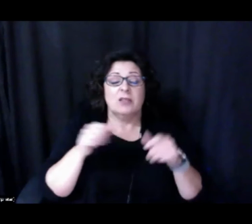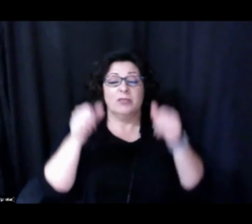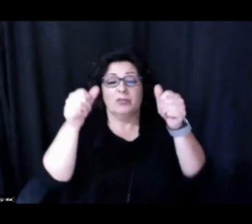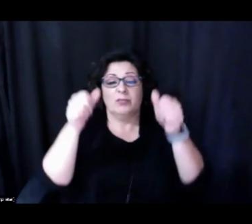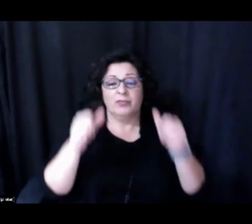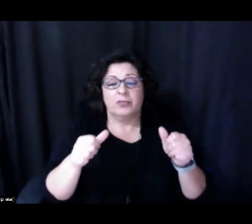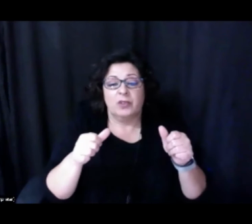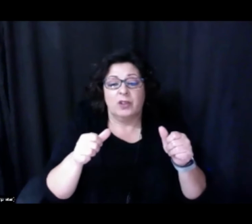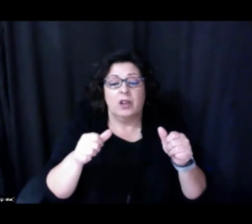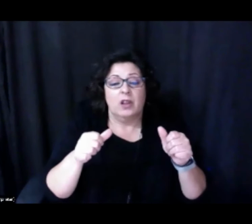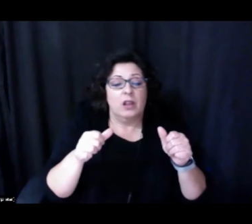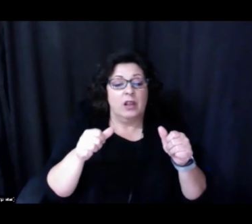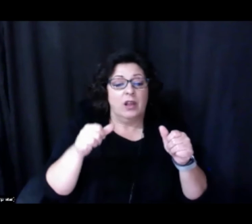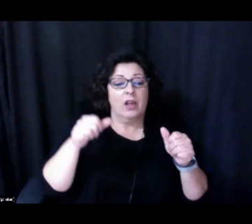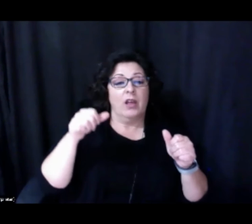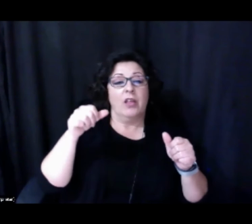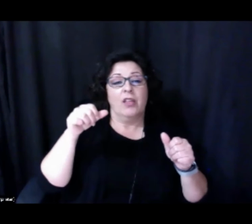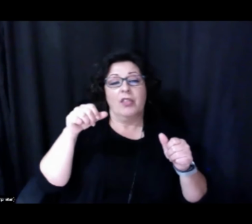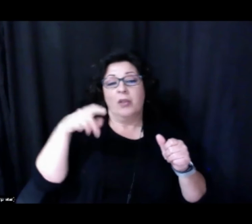lot of